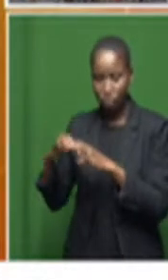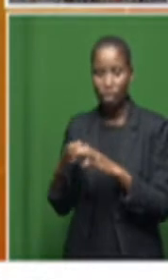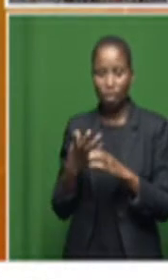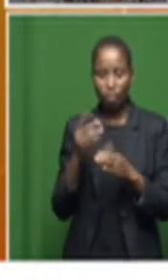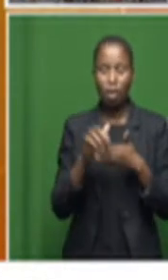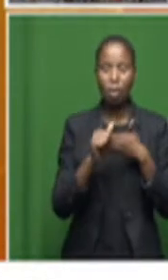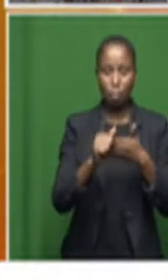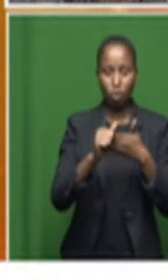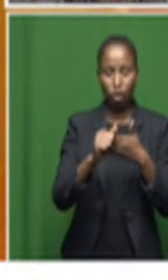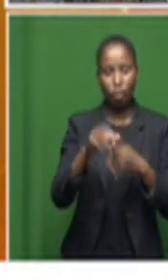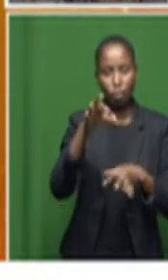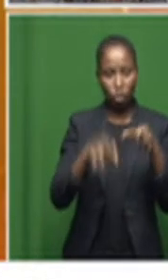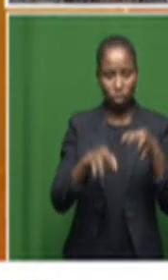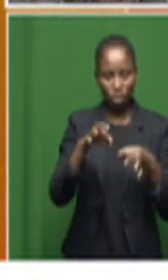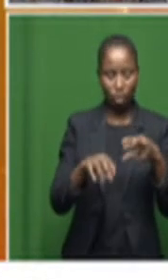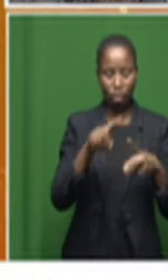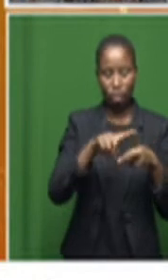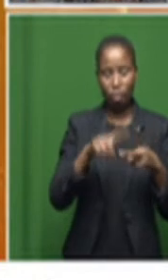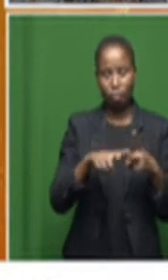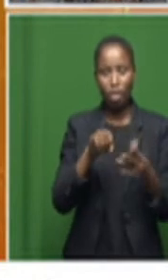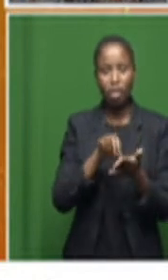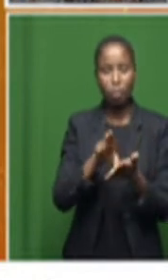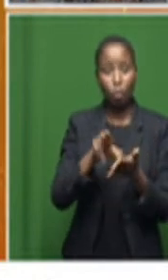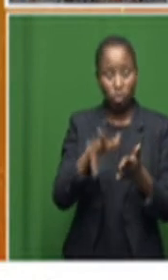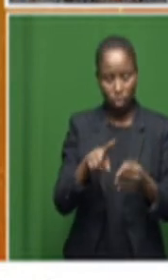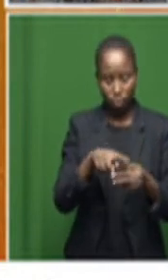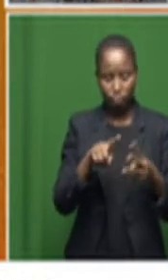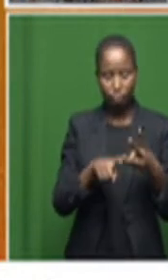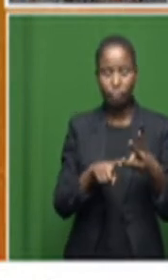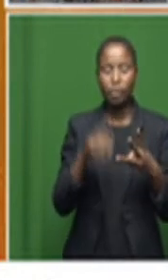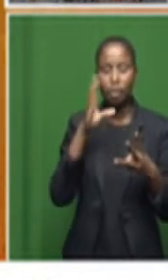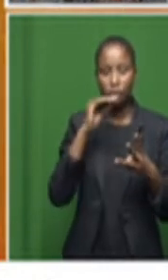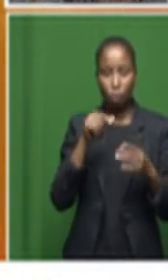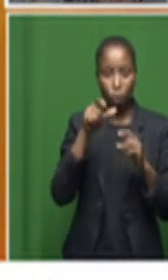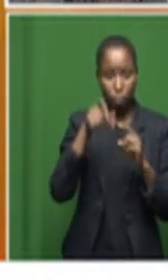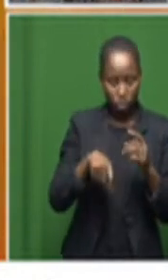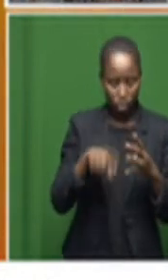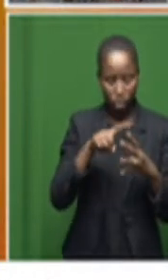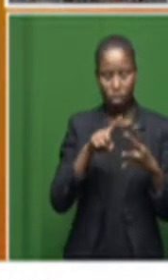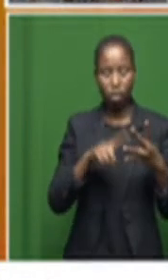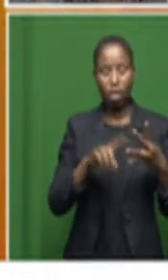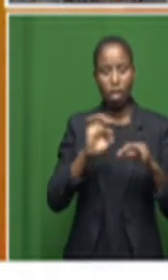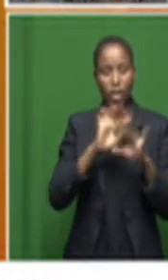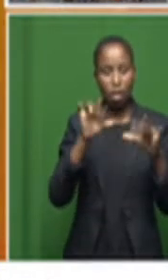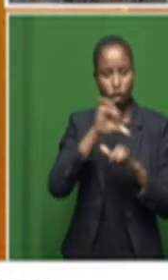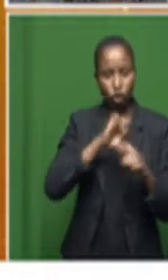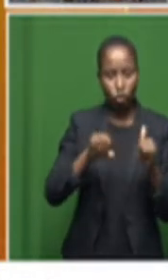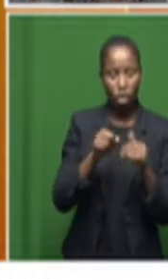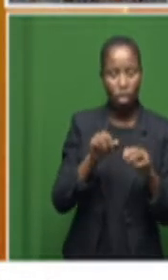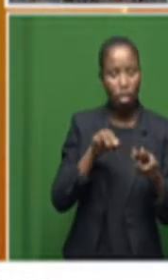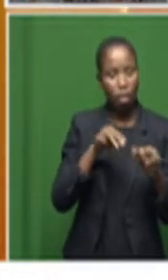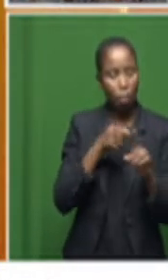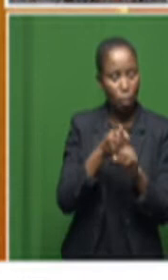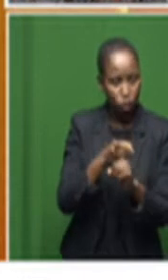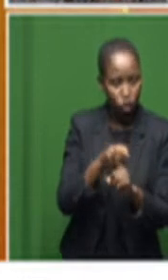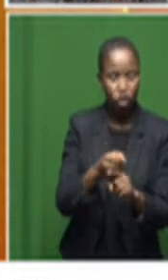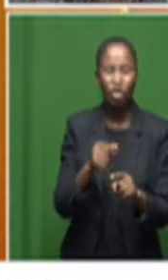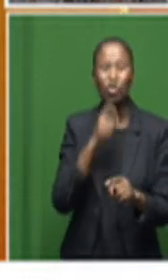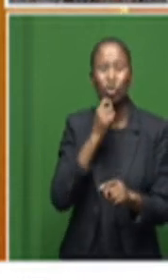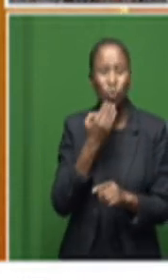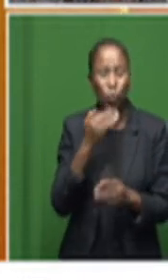who are our sponsors, our main spokespersons. We have a clear social mobilization where we use